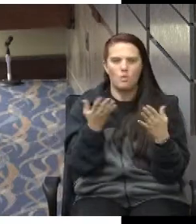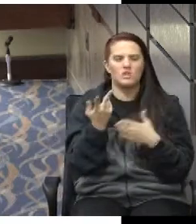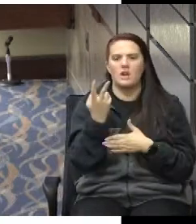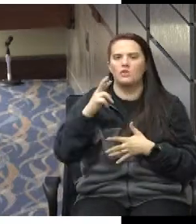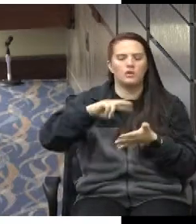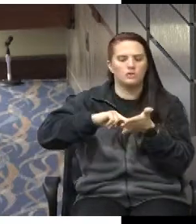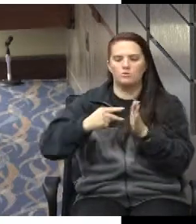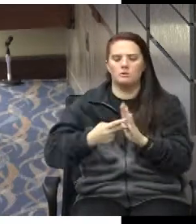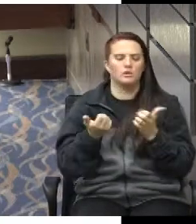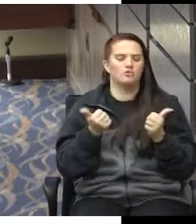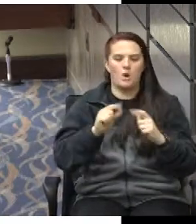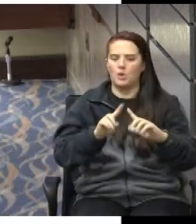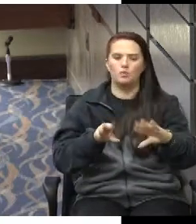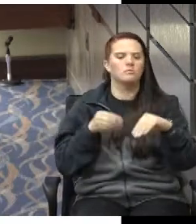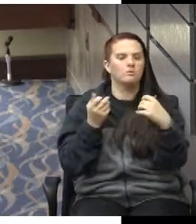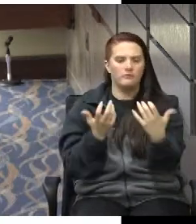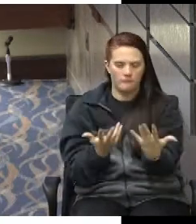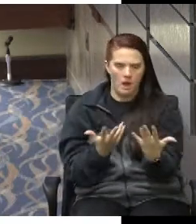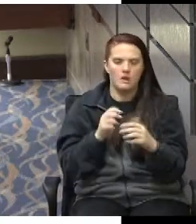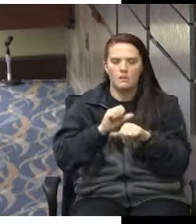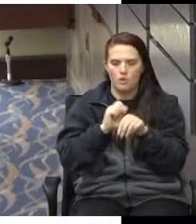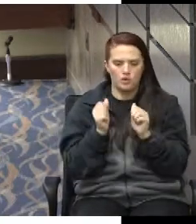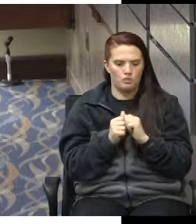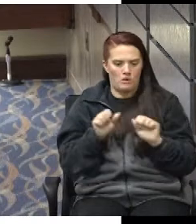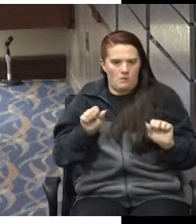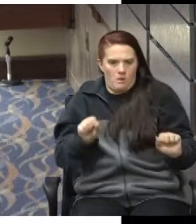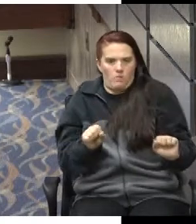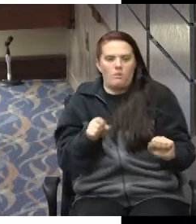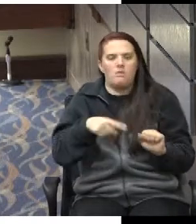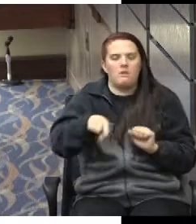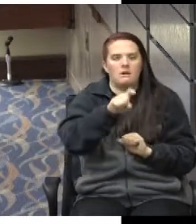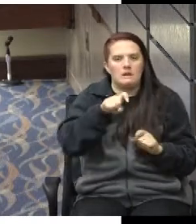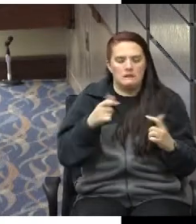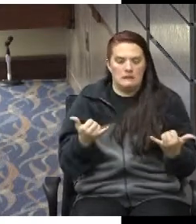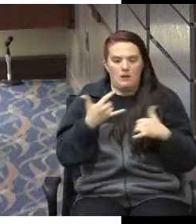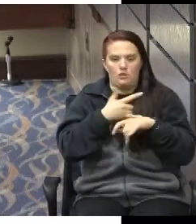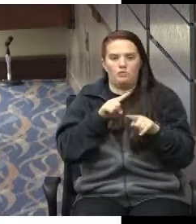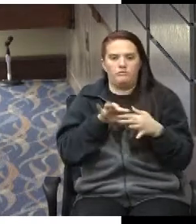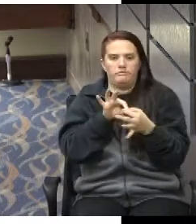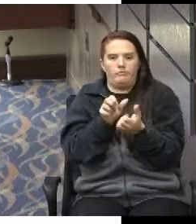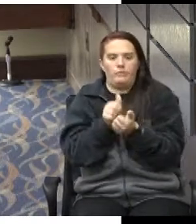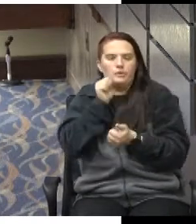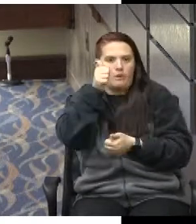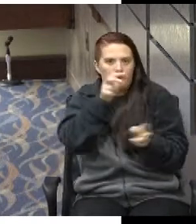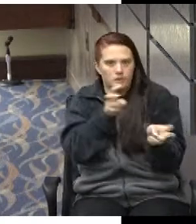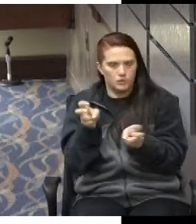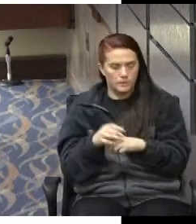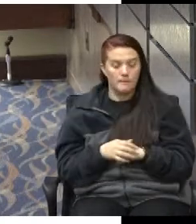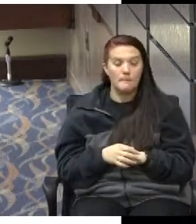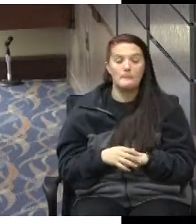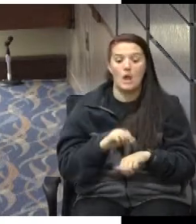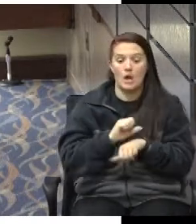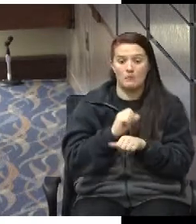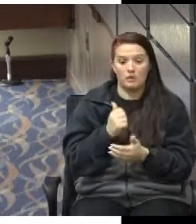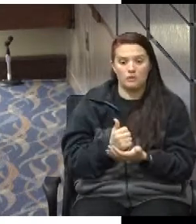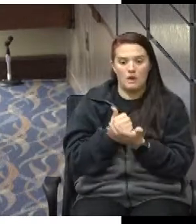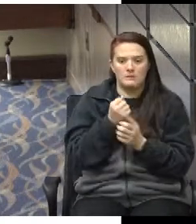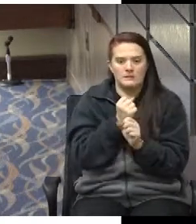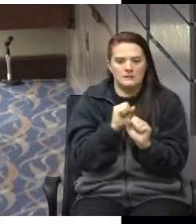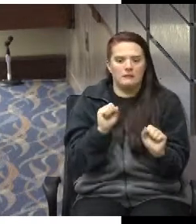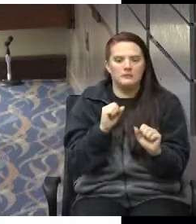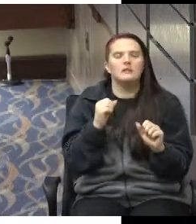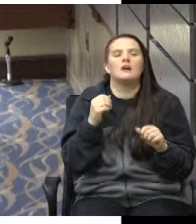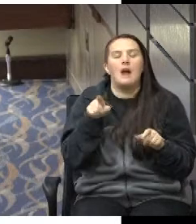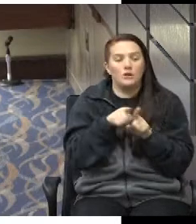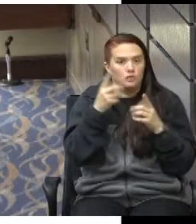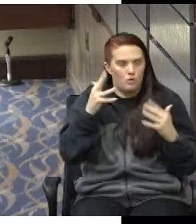purpose in trying to provide employees with capabilities they need today to deal with tomorrow's issues. Occupational health and safety, as you